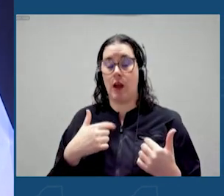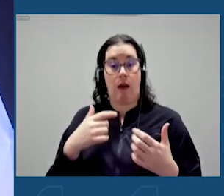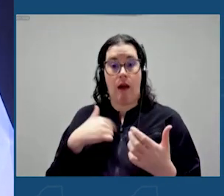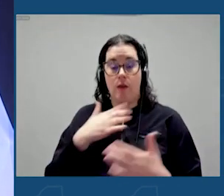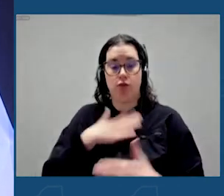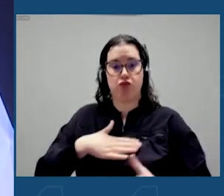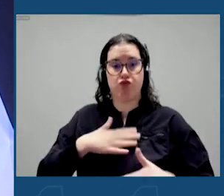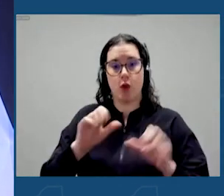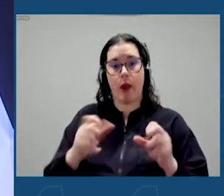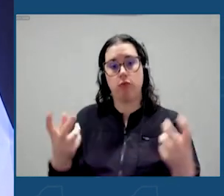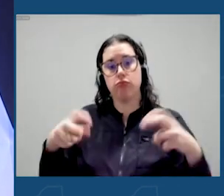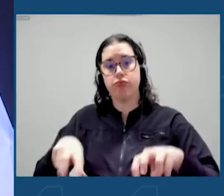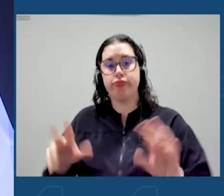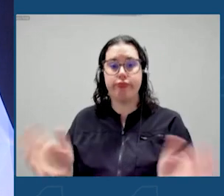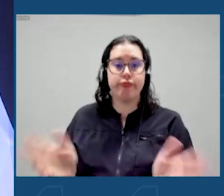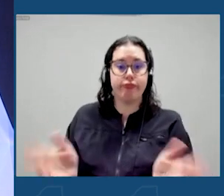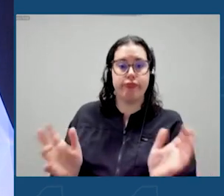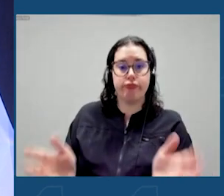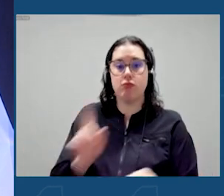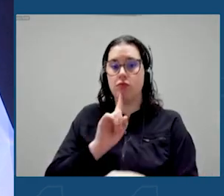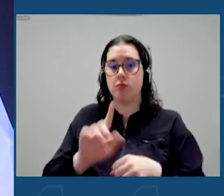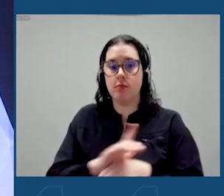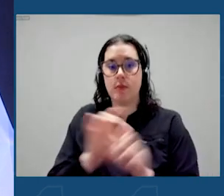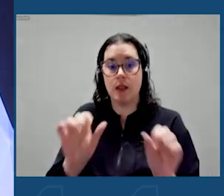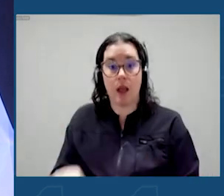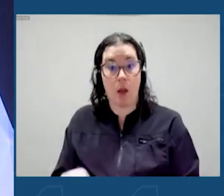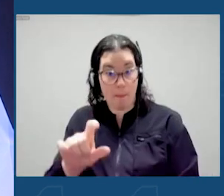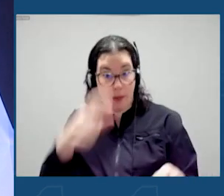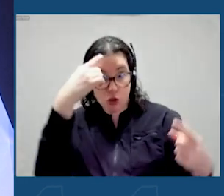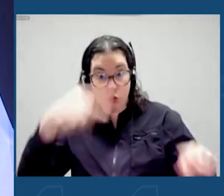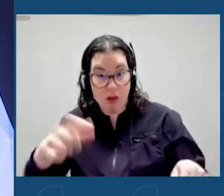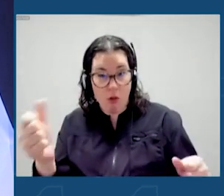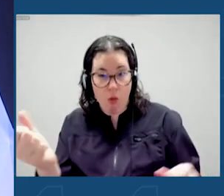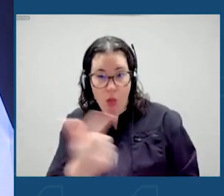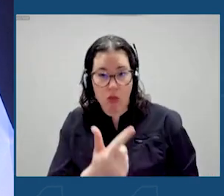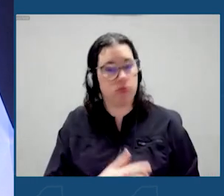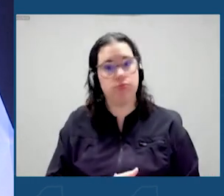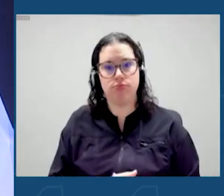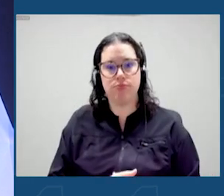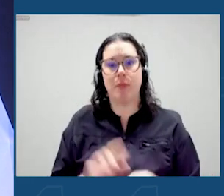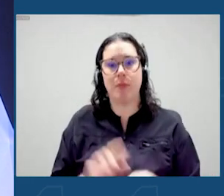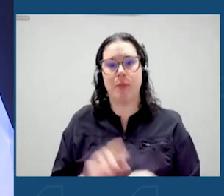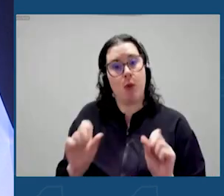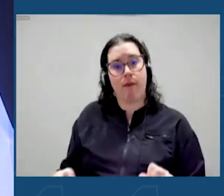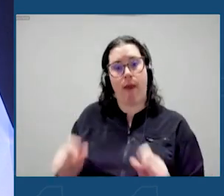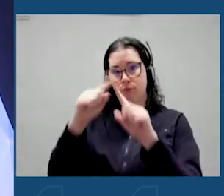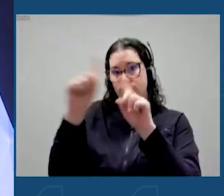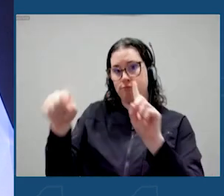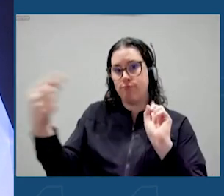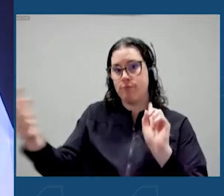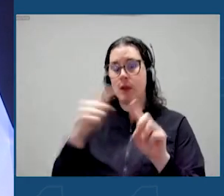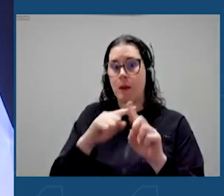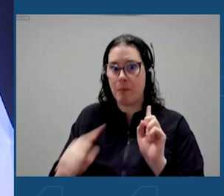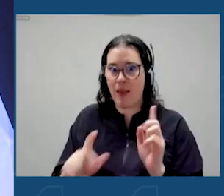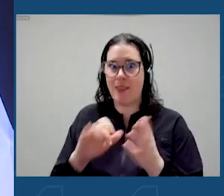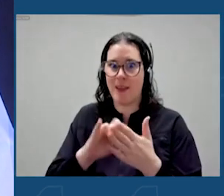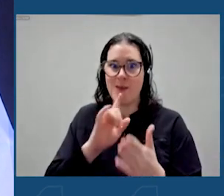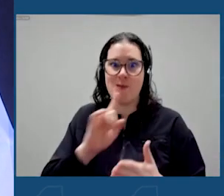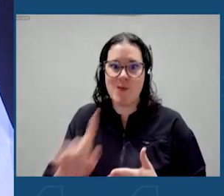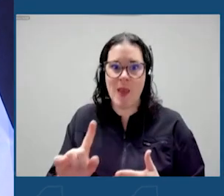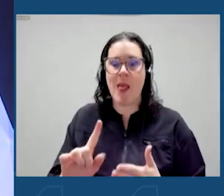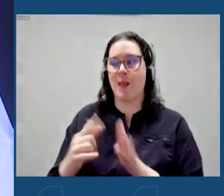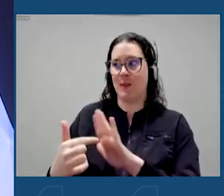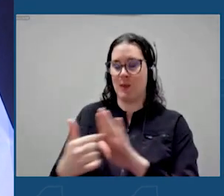real conversation, and you don't have to agree. That's the real indication of how well you're doing, that even when